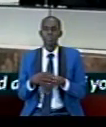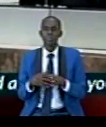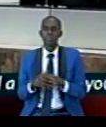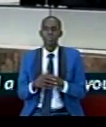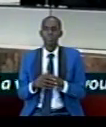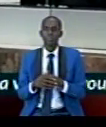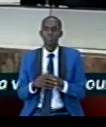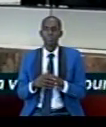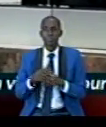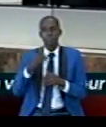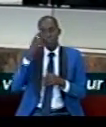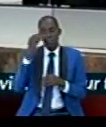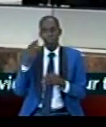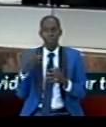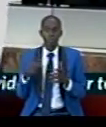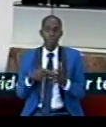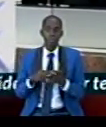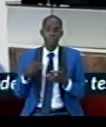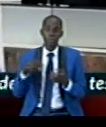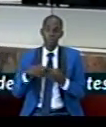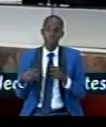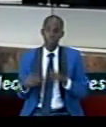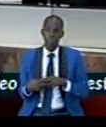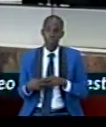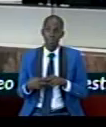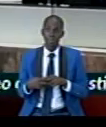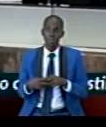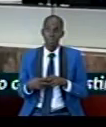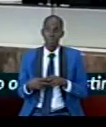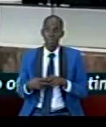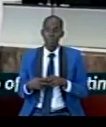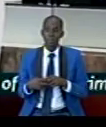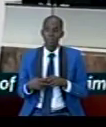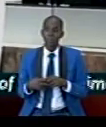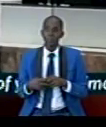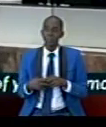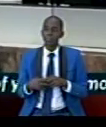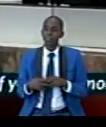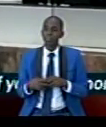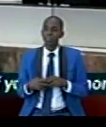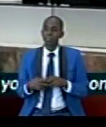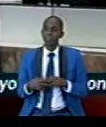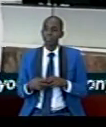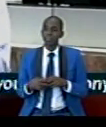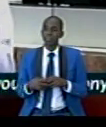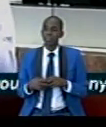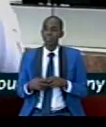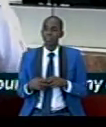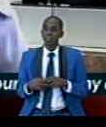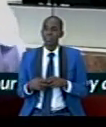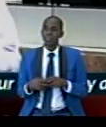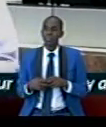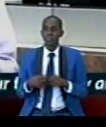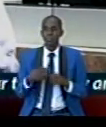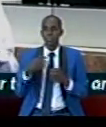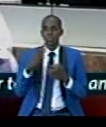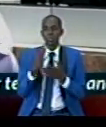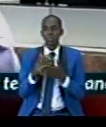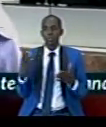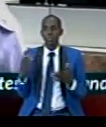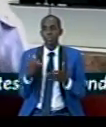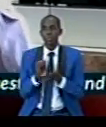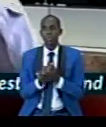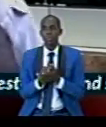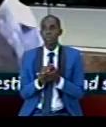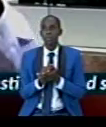due to my sickness, my power caused by sugar, caused by fearless. That's why I really